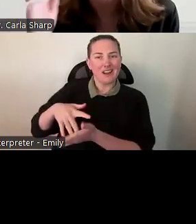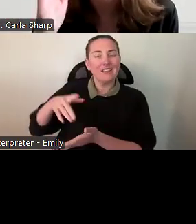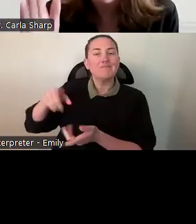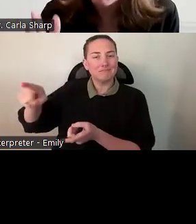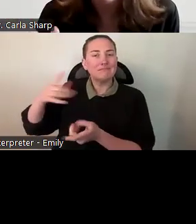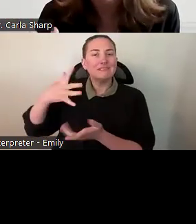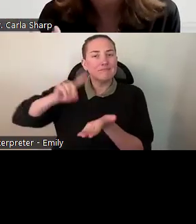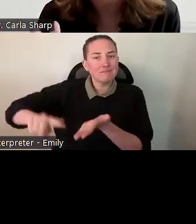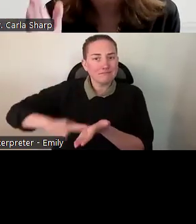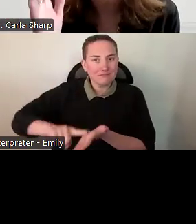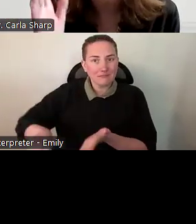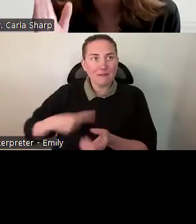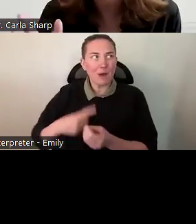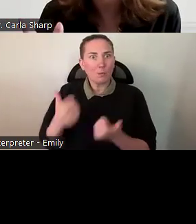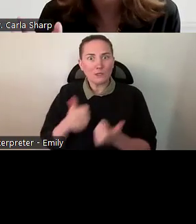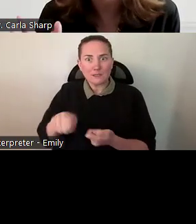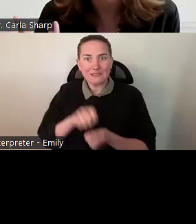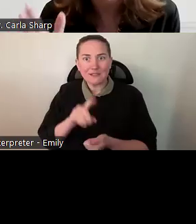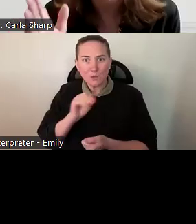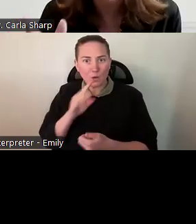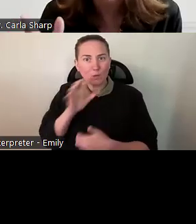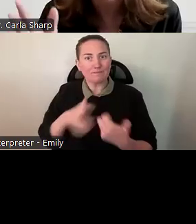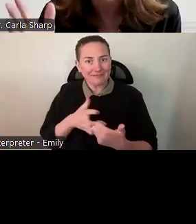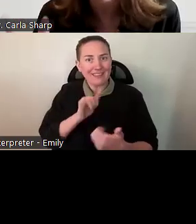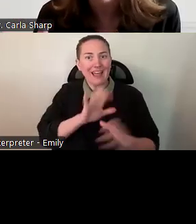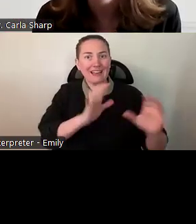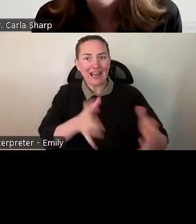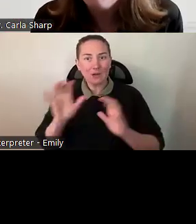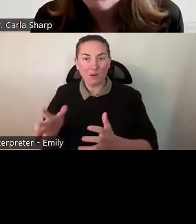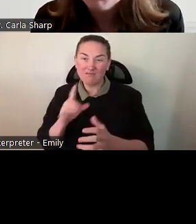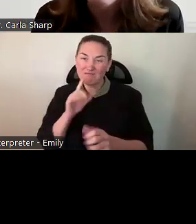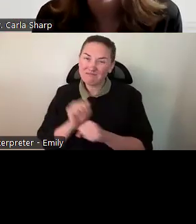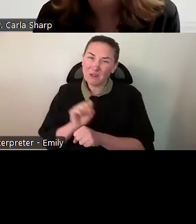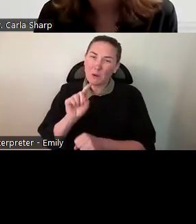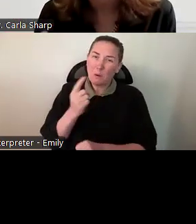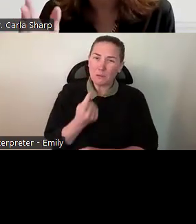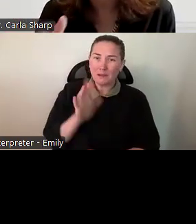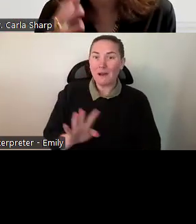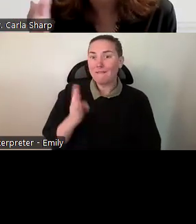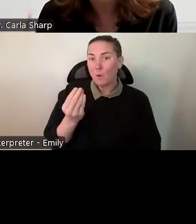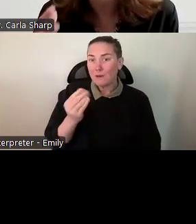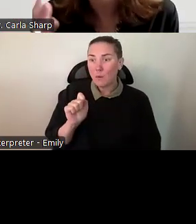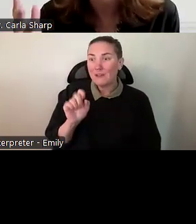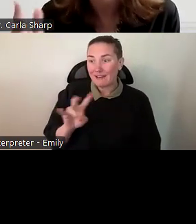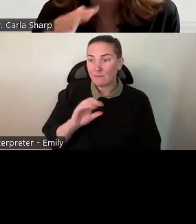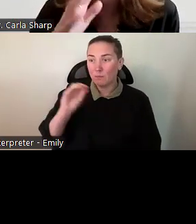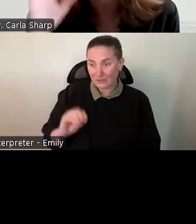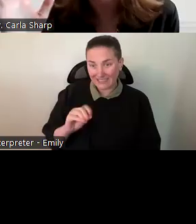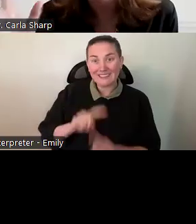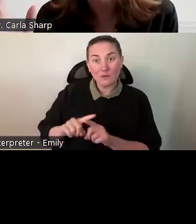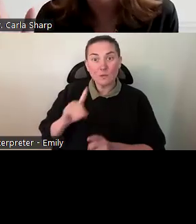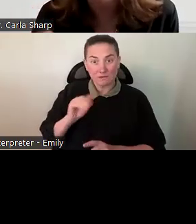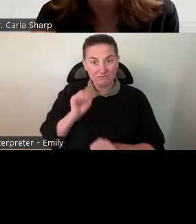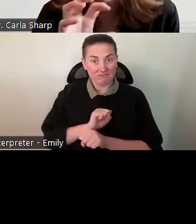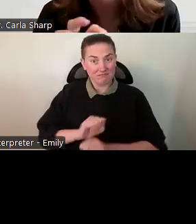actually meet the criteria for categories, and only 14.7% of disorders have met